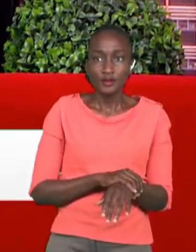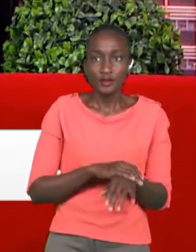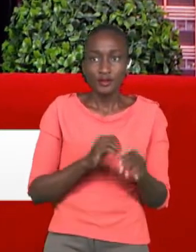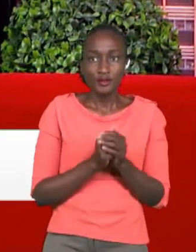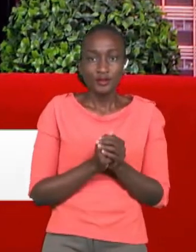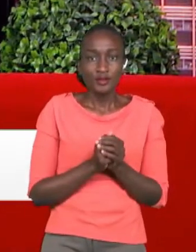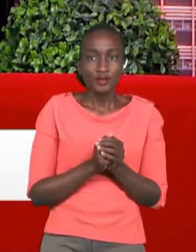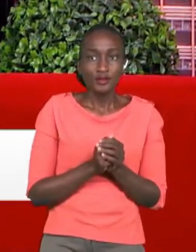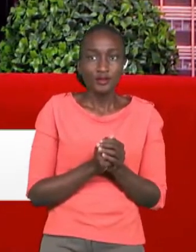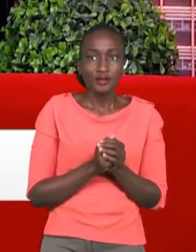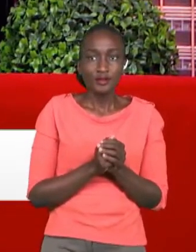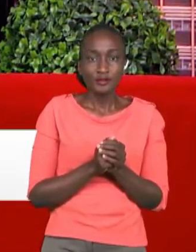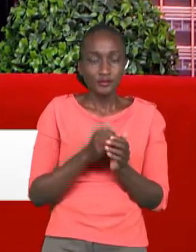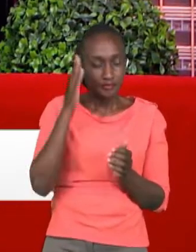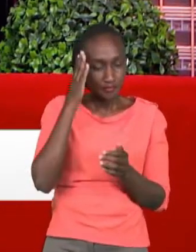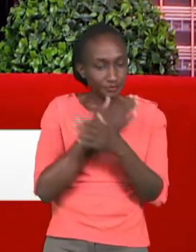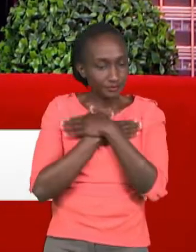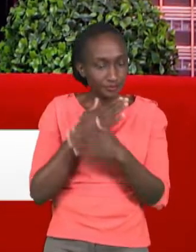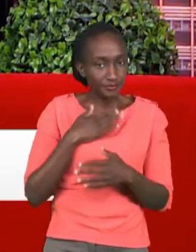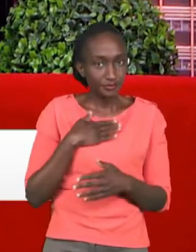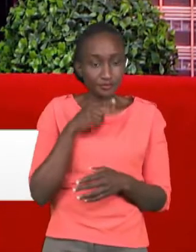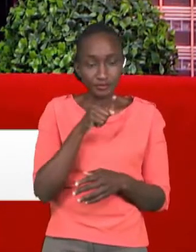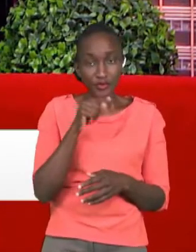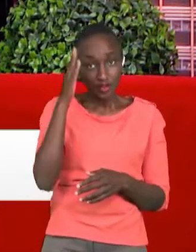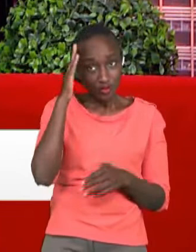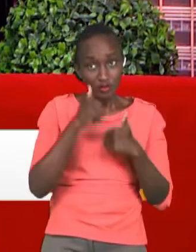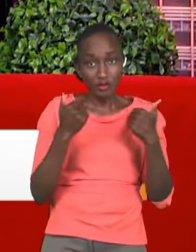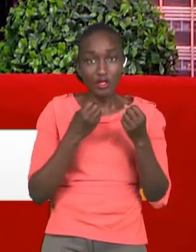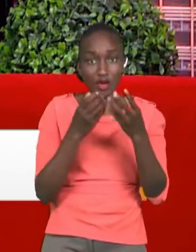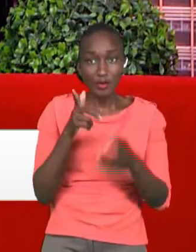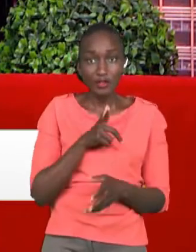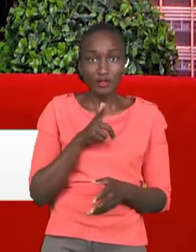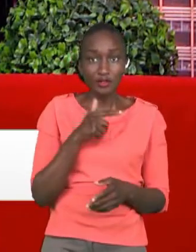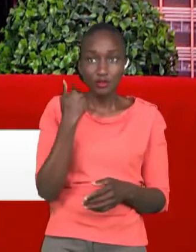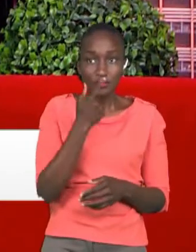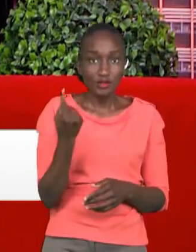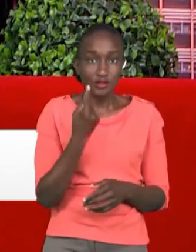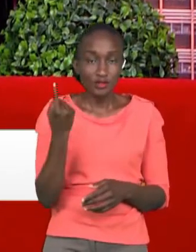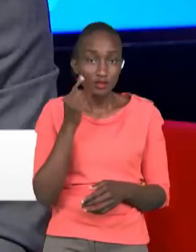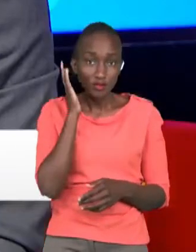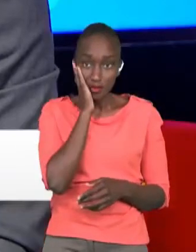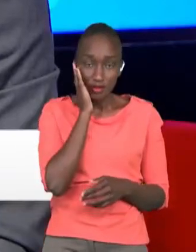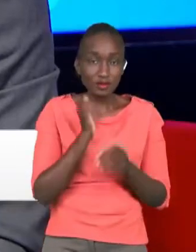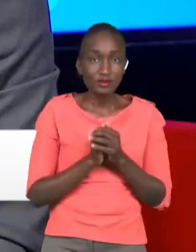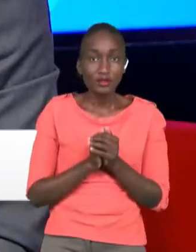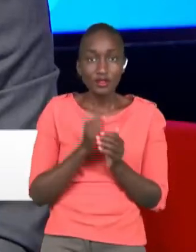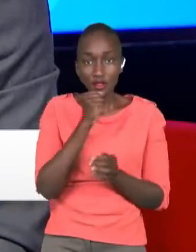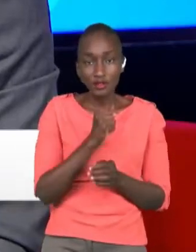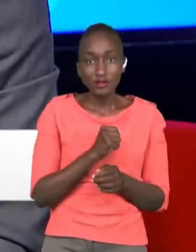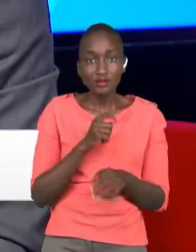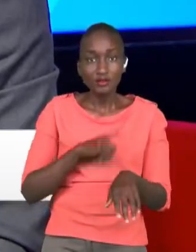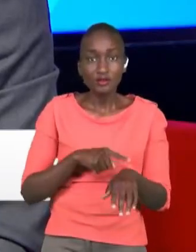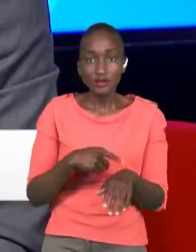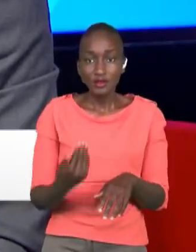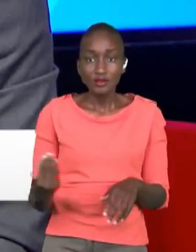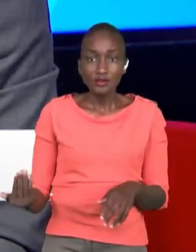senior center for years. She knows very well that how many ladies, yeah, who are the single ones or widows one like that at, yeah, the old age, children